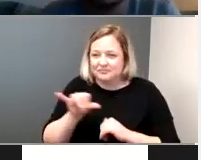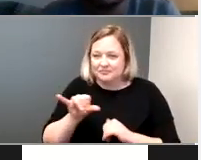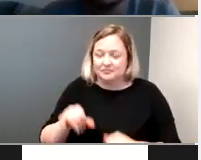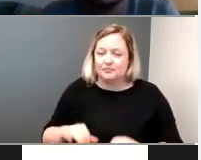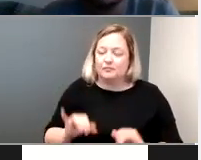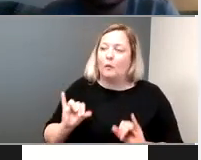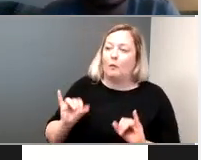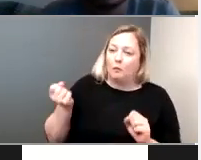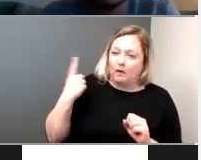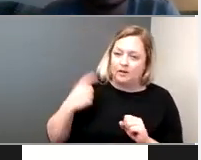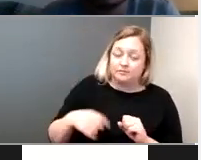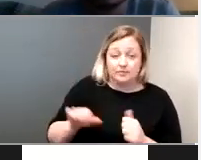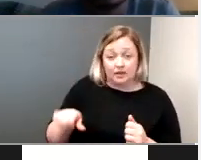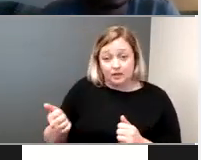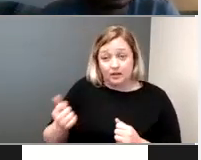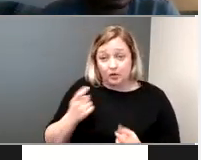questions?